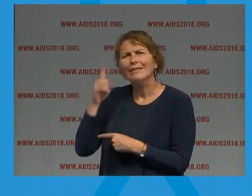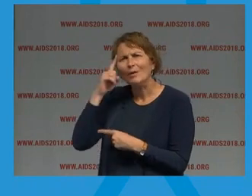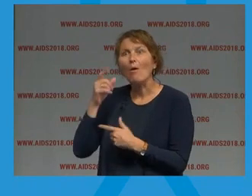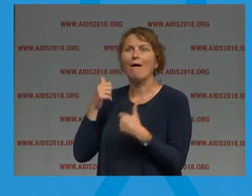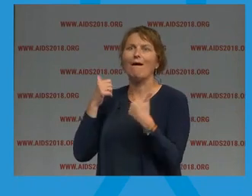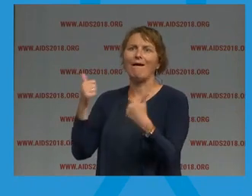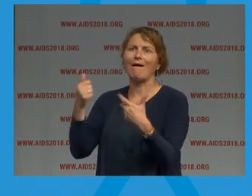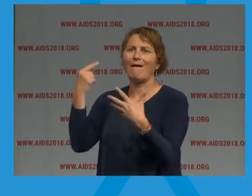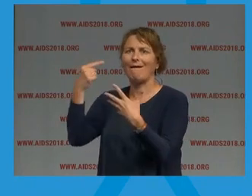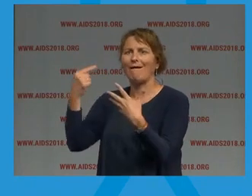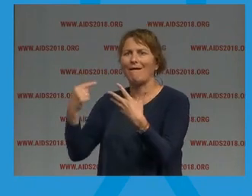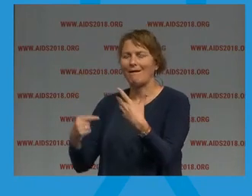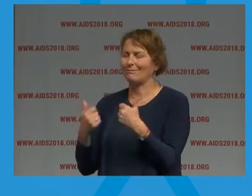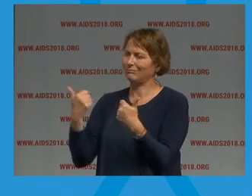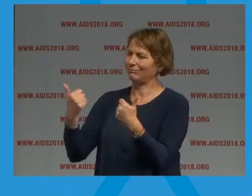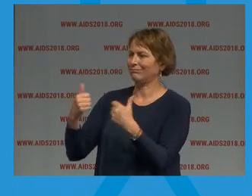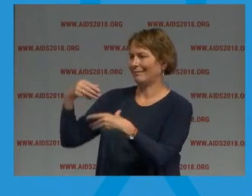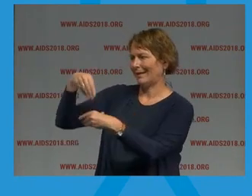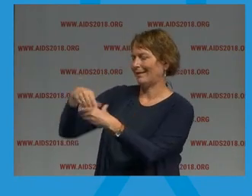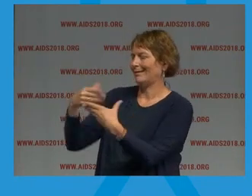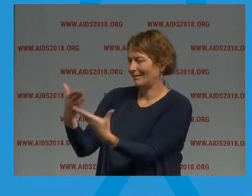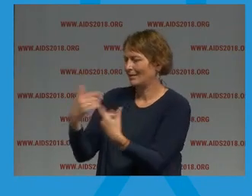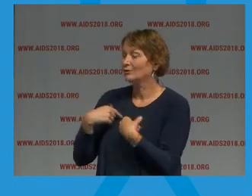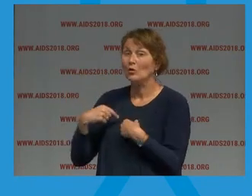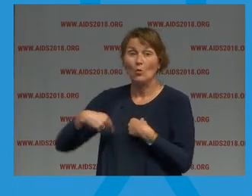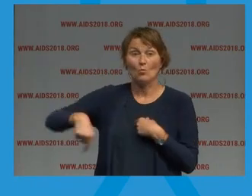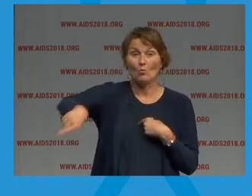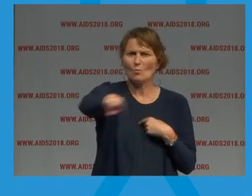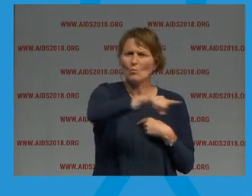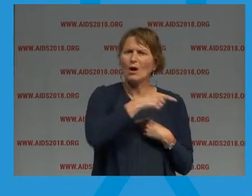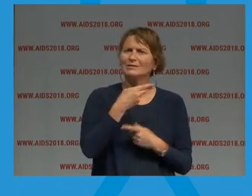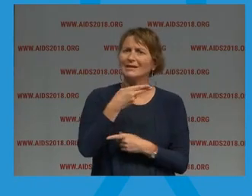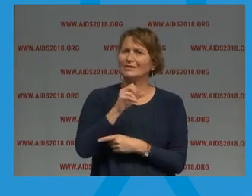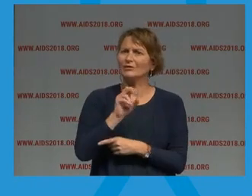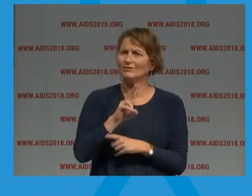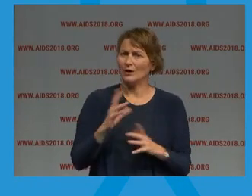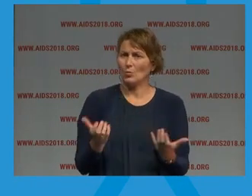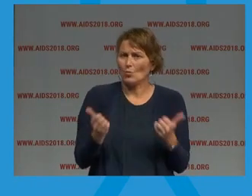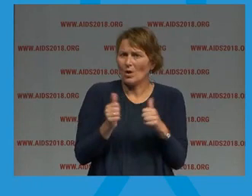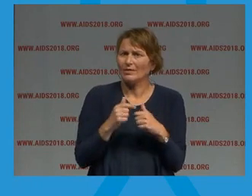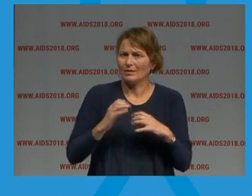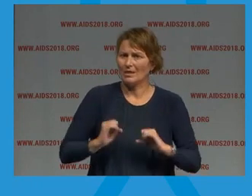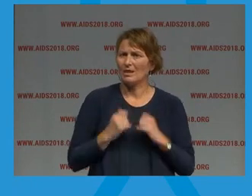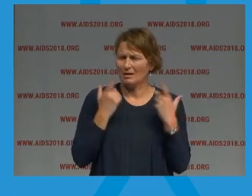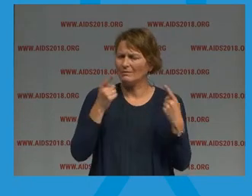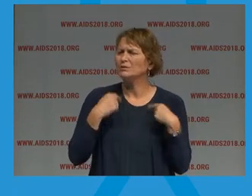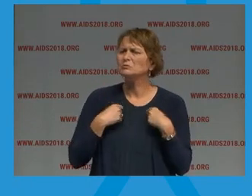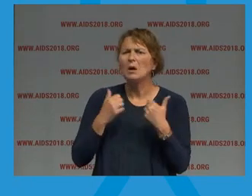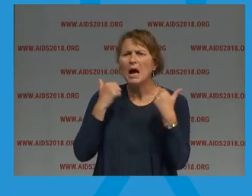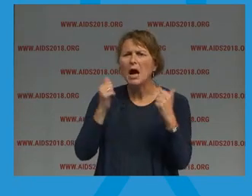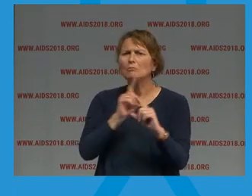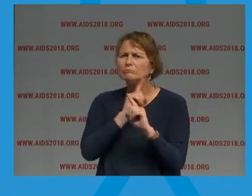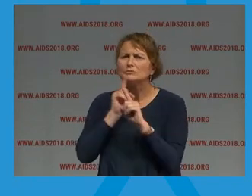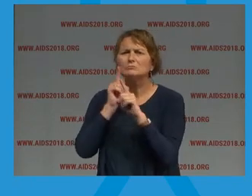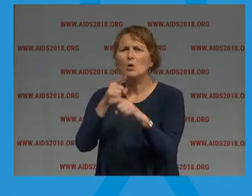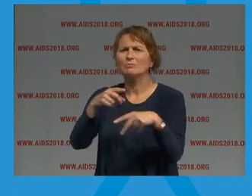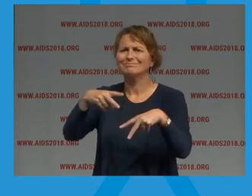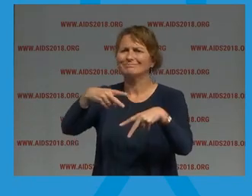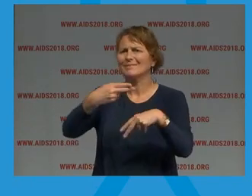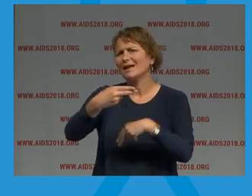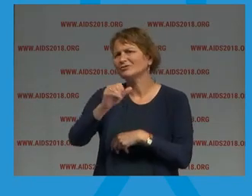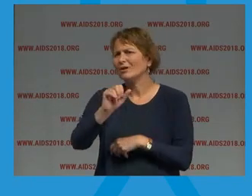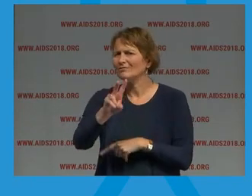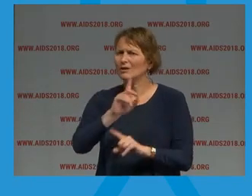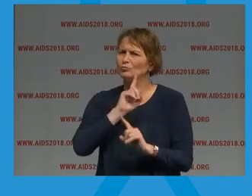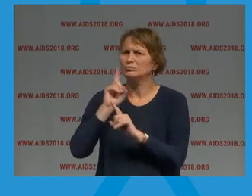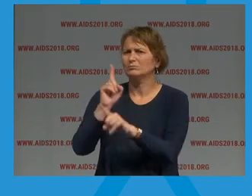for us living with HIV to make a meaningful contribution to the HIV response? Yeah, I